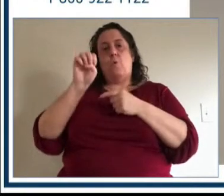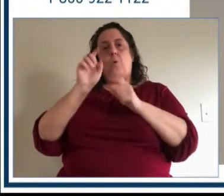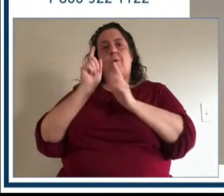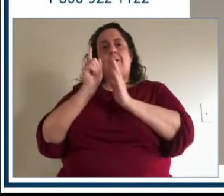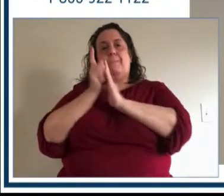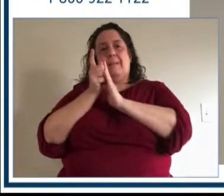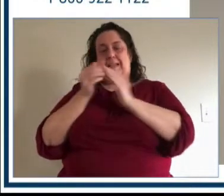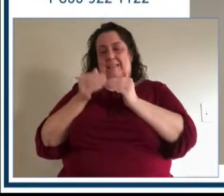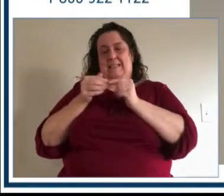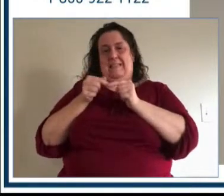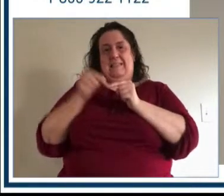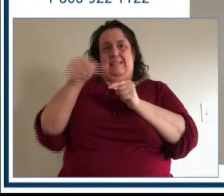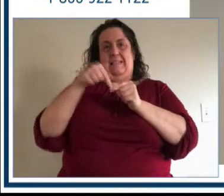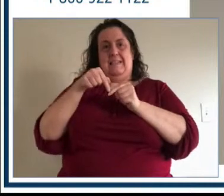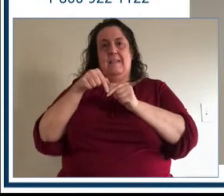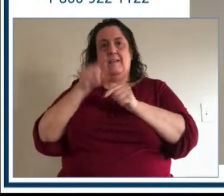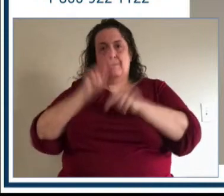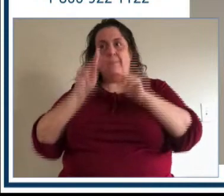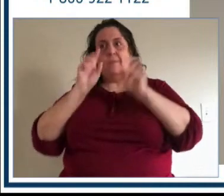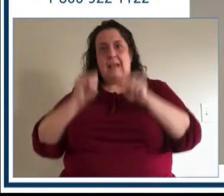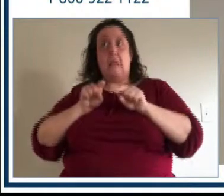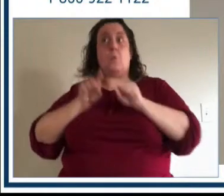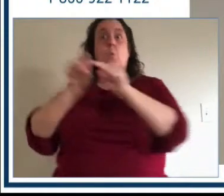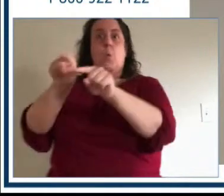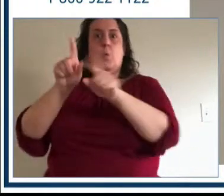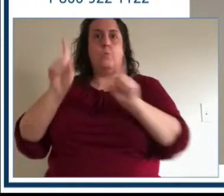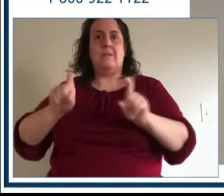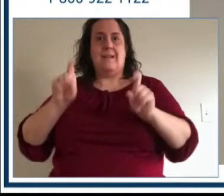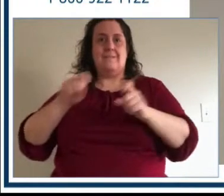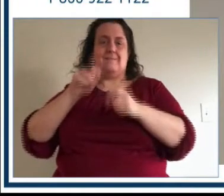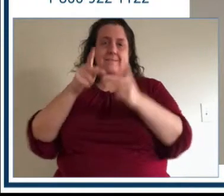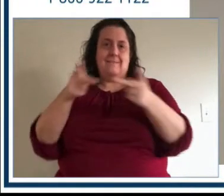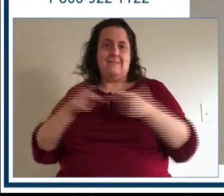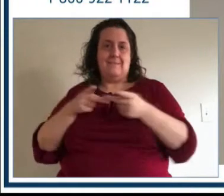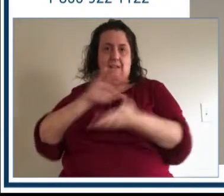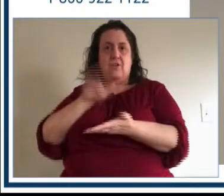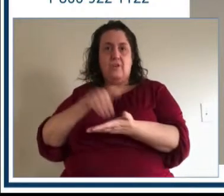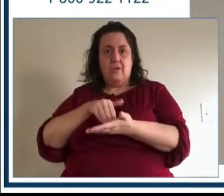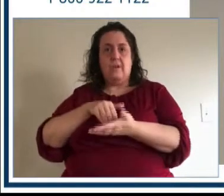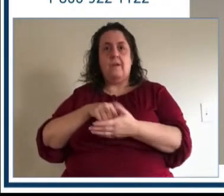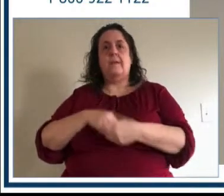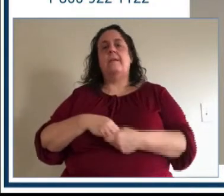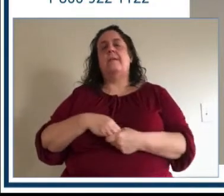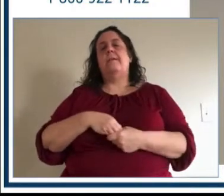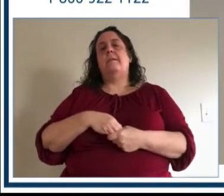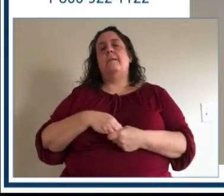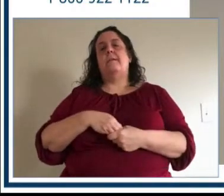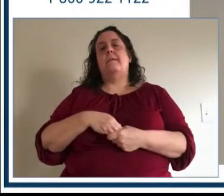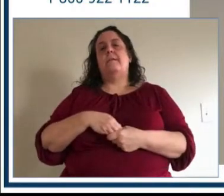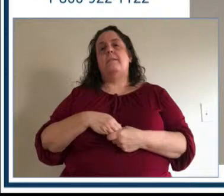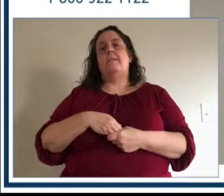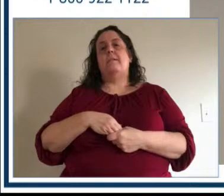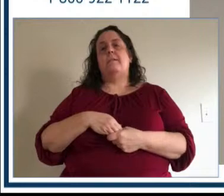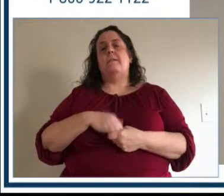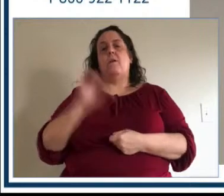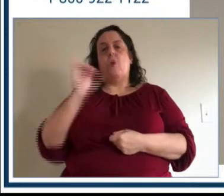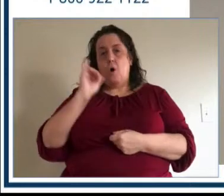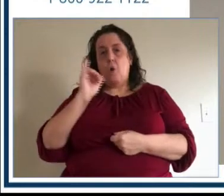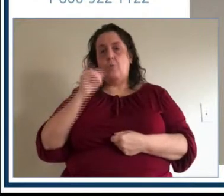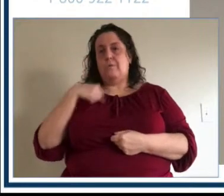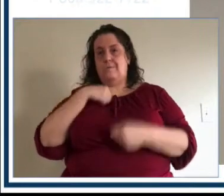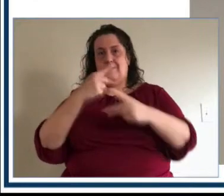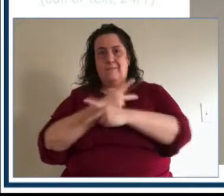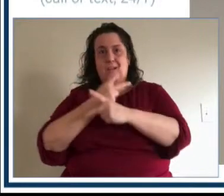people have access to a testing center. And along with that, we've always looked at where we might need